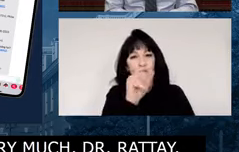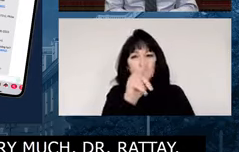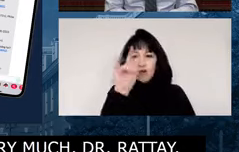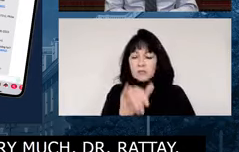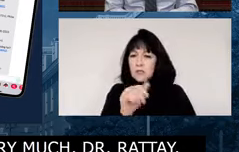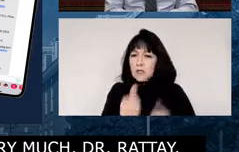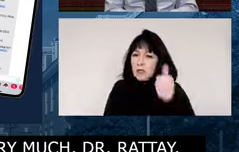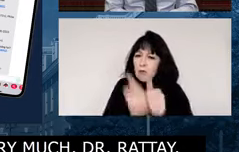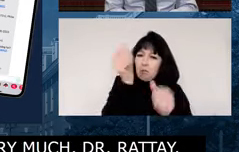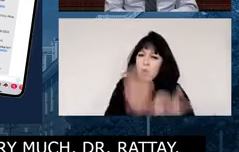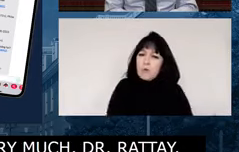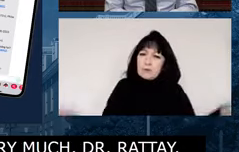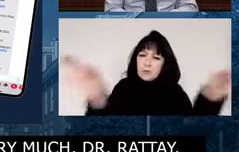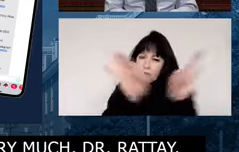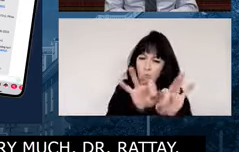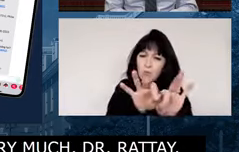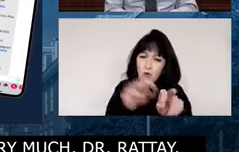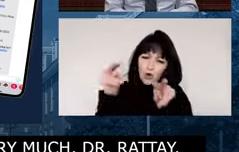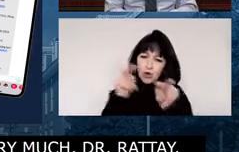do,